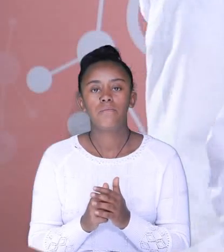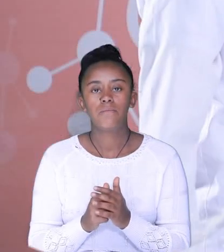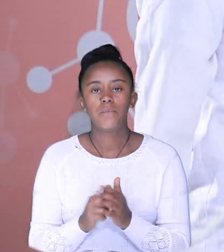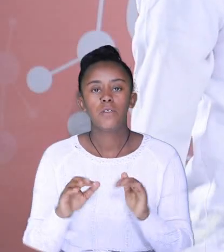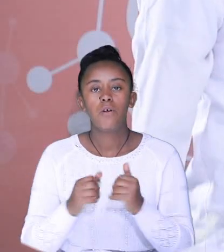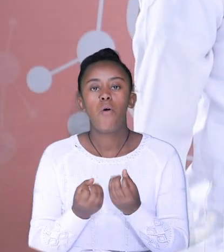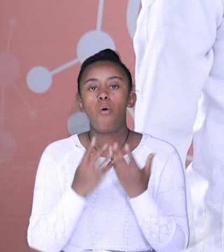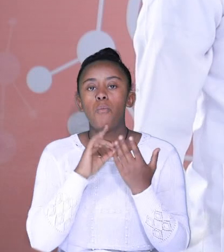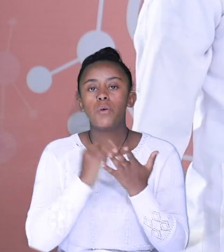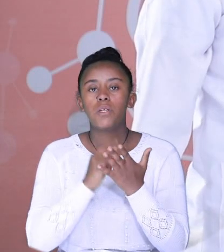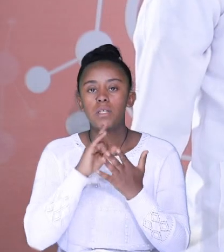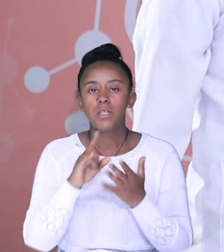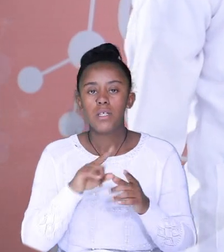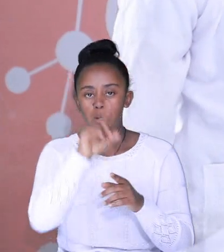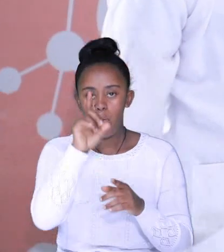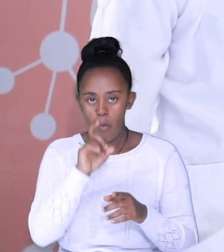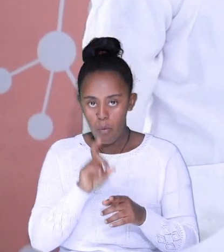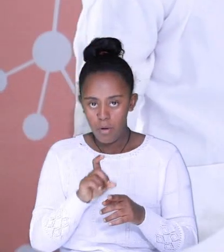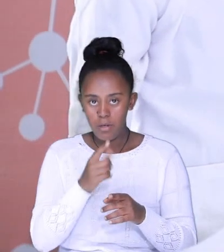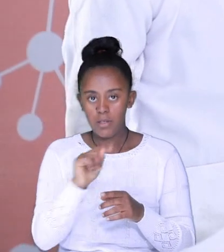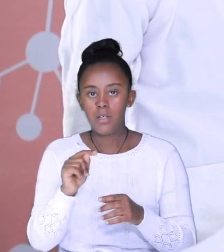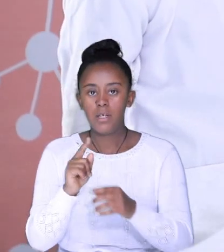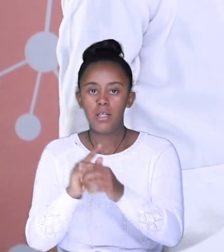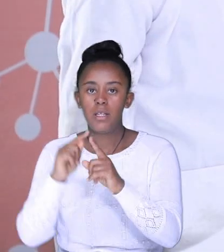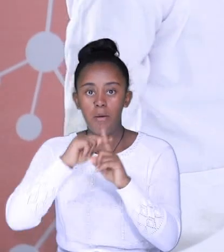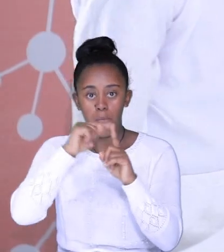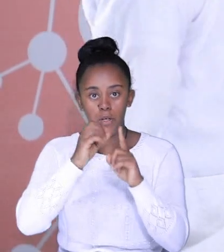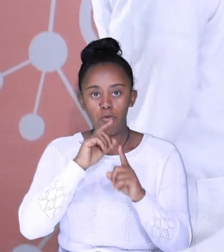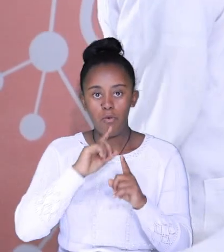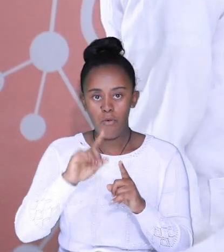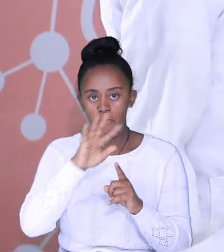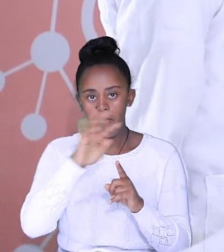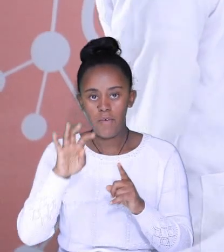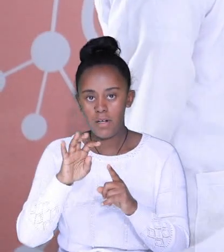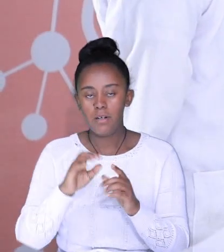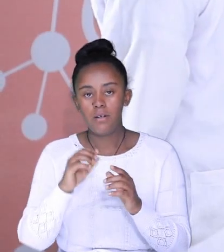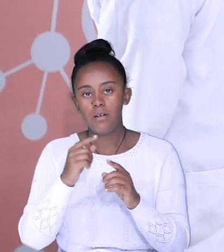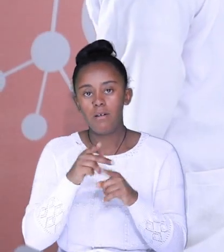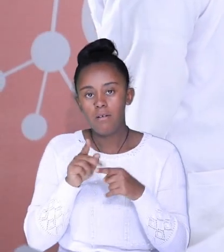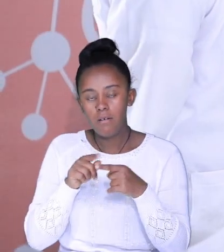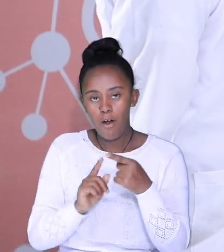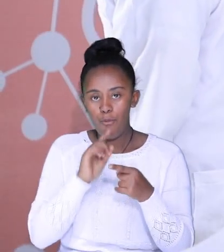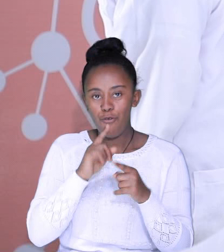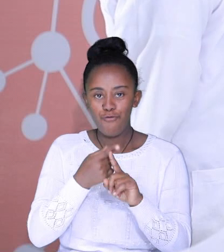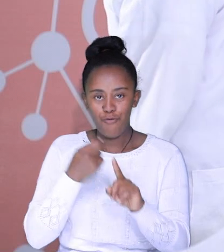How much heat is required to raise the temperature of 500 grams of iron from